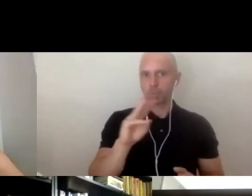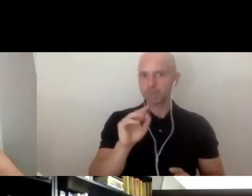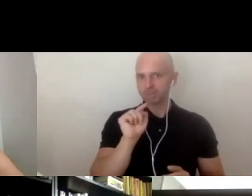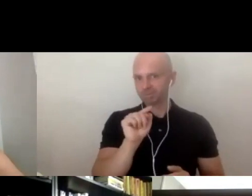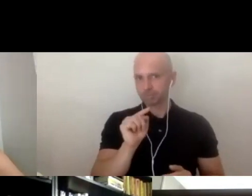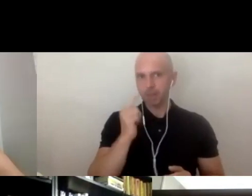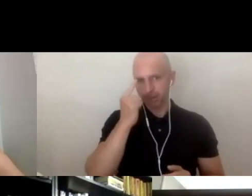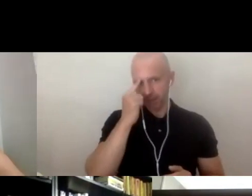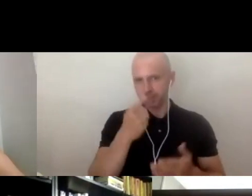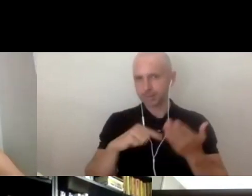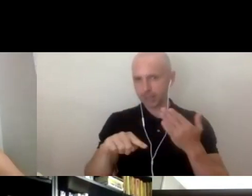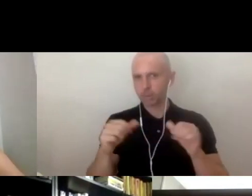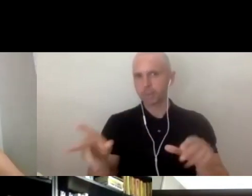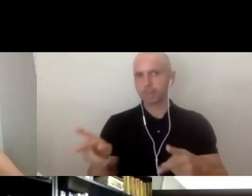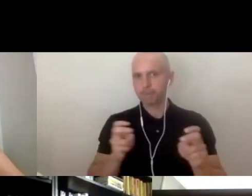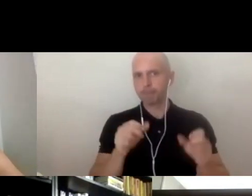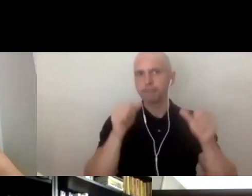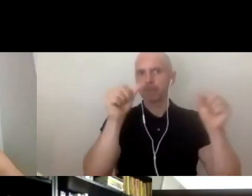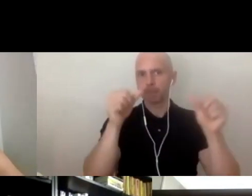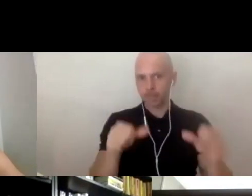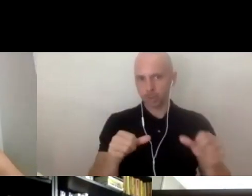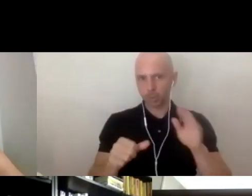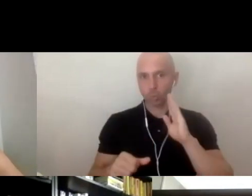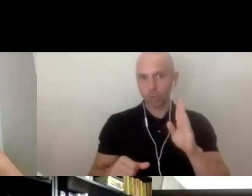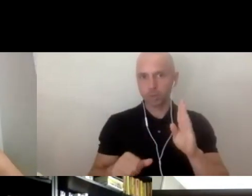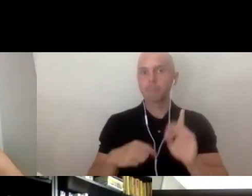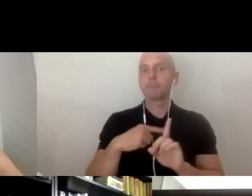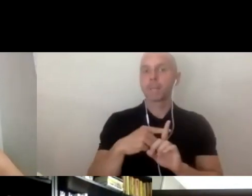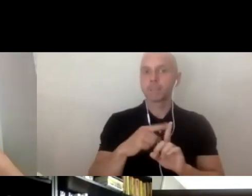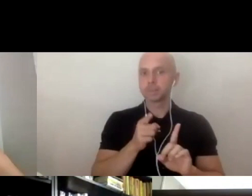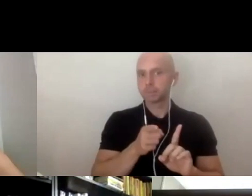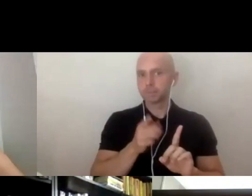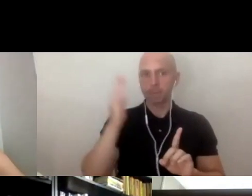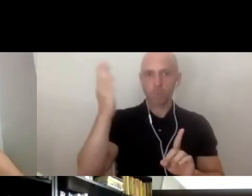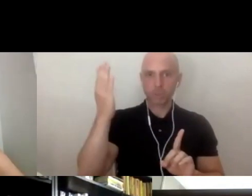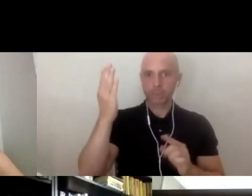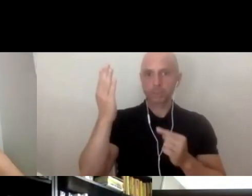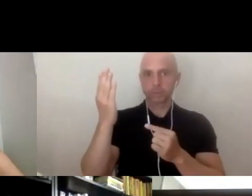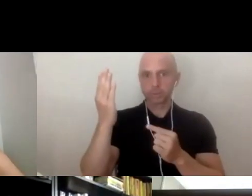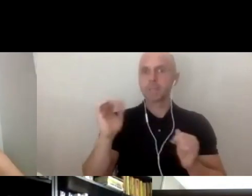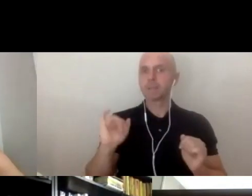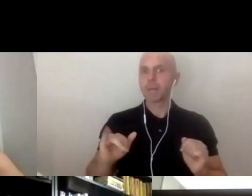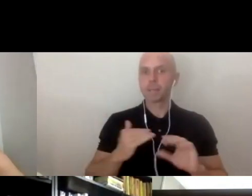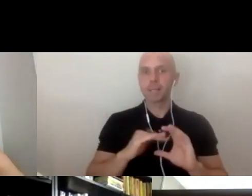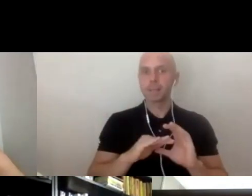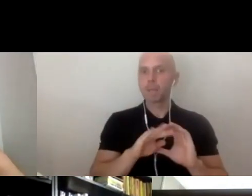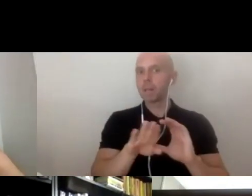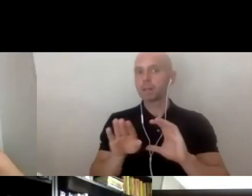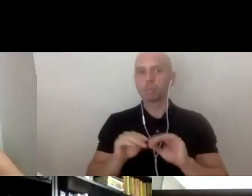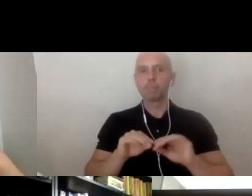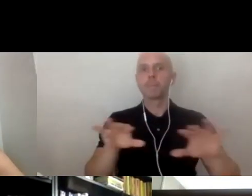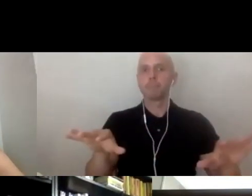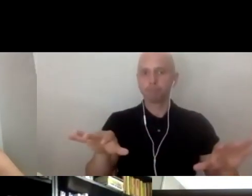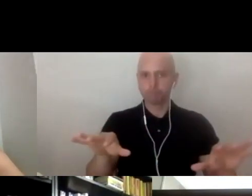next week. And then in terms of the presentations, they're also going to make sure these are either emailed out to people or they